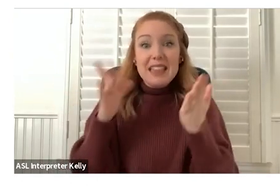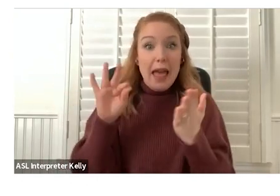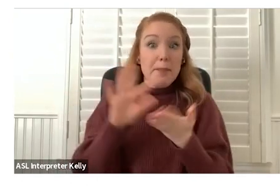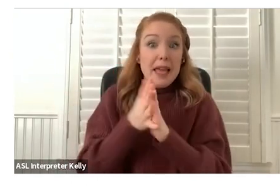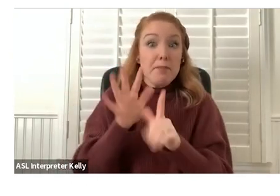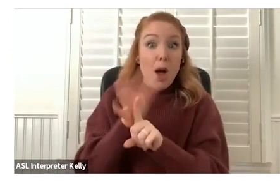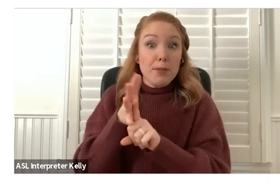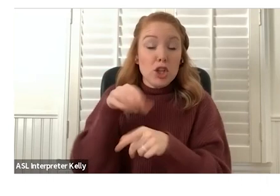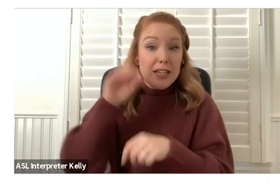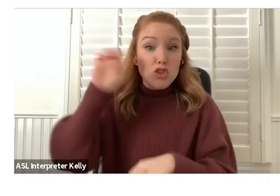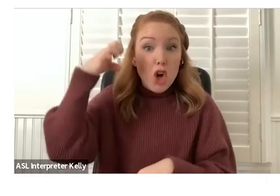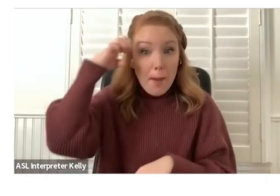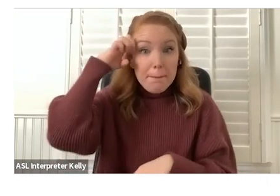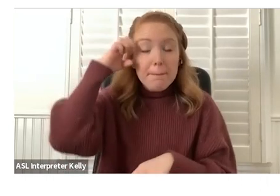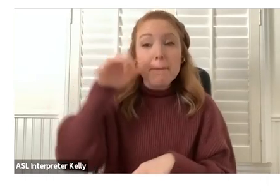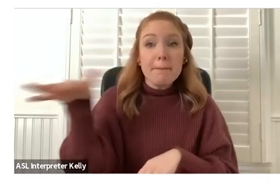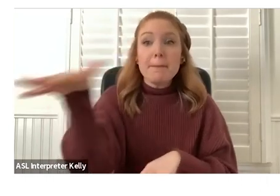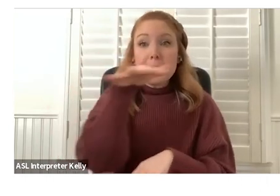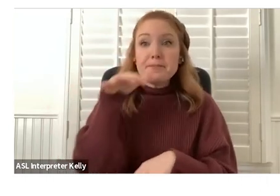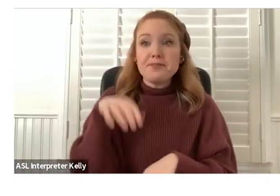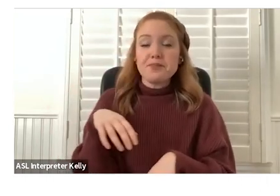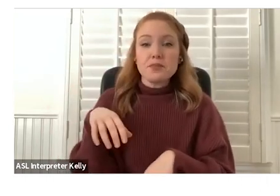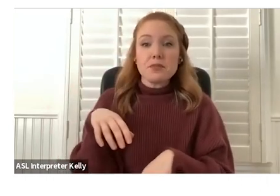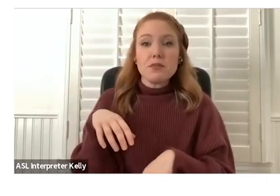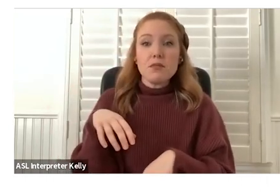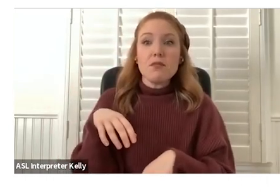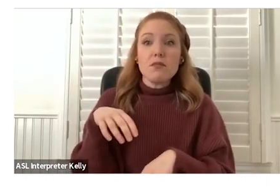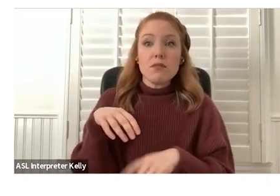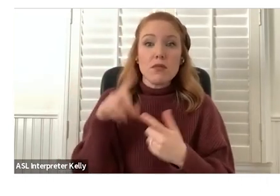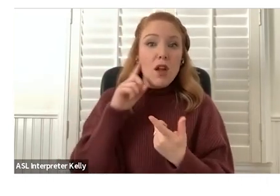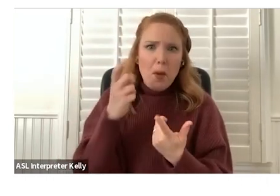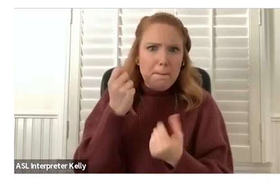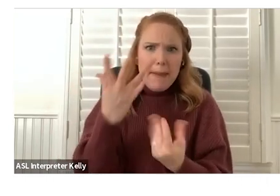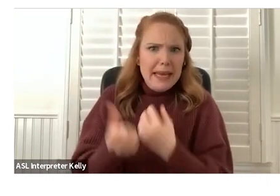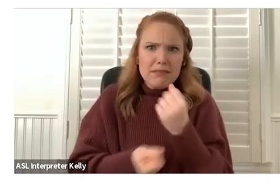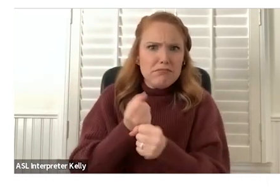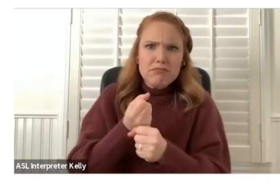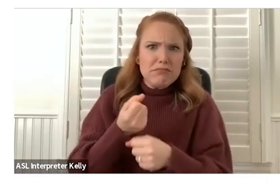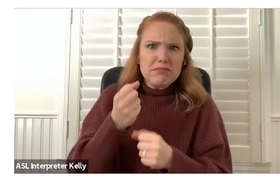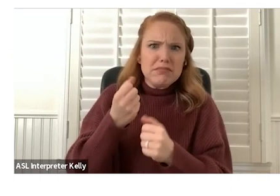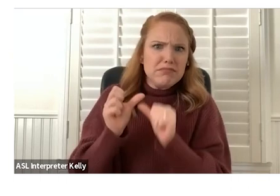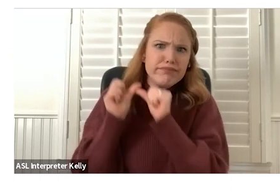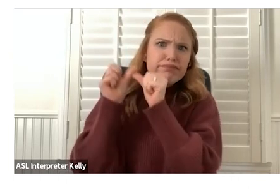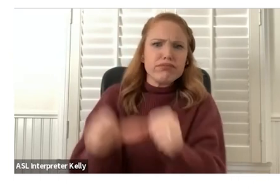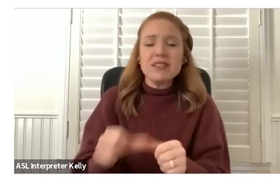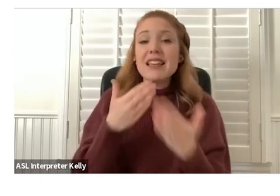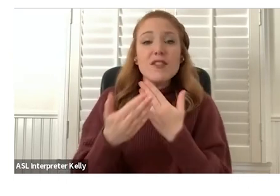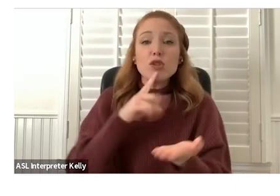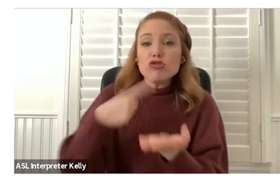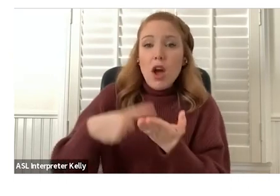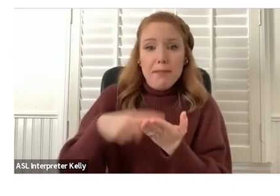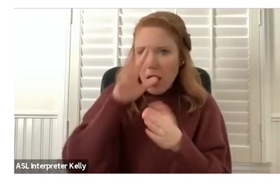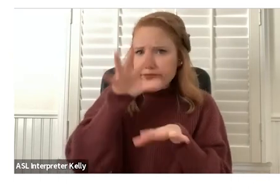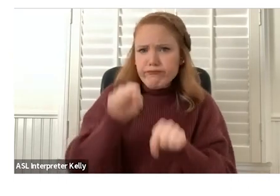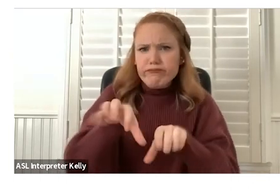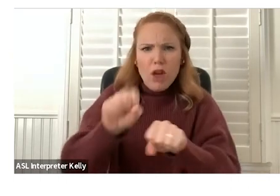okay? And in this regard, Orientalist art and advertisement become particularly important for people to